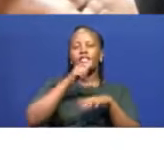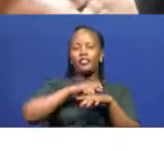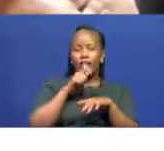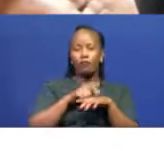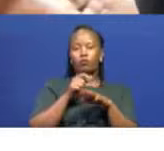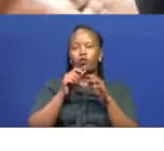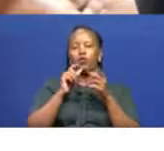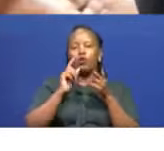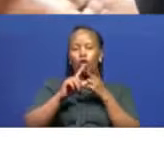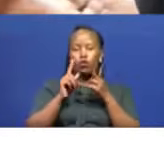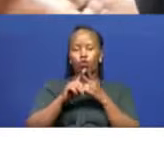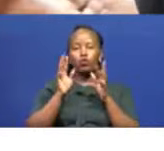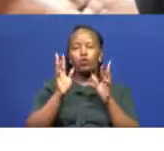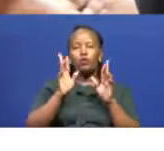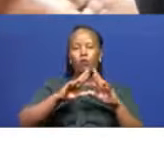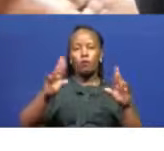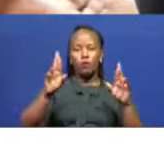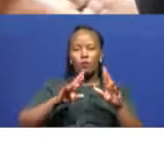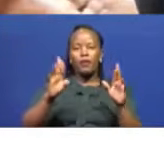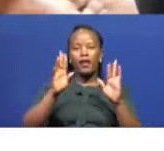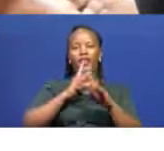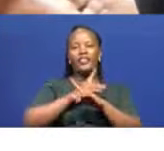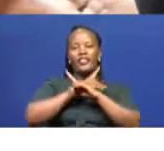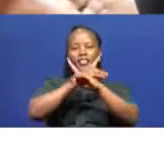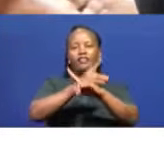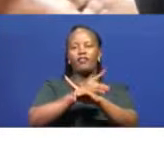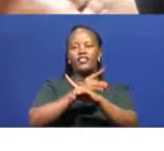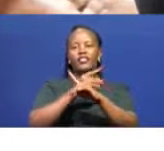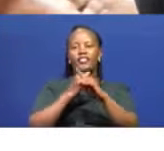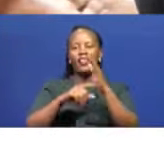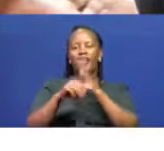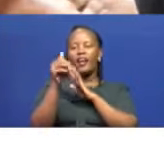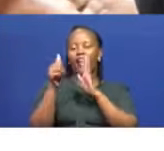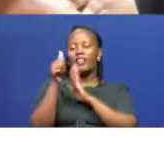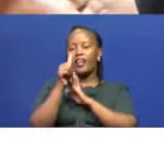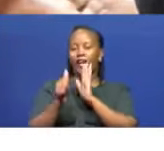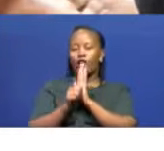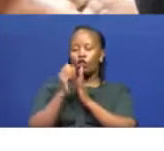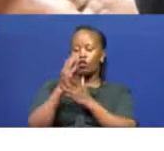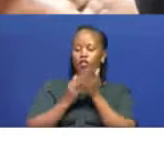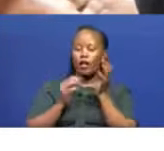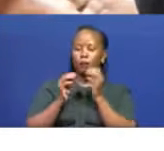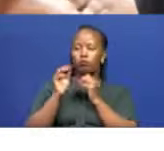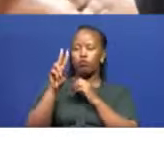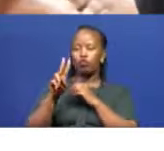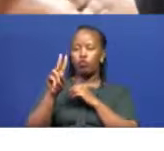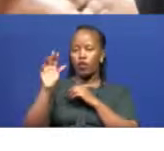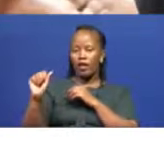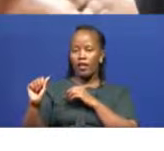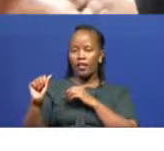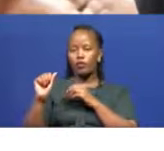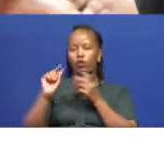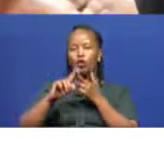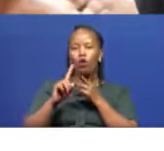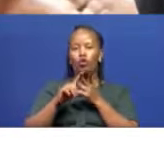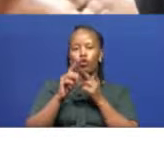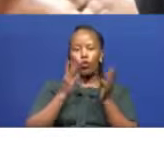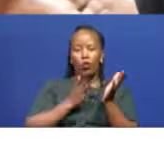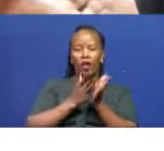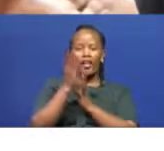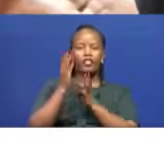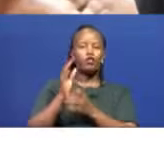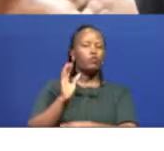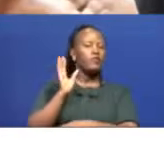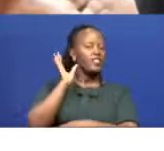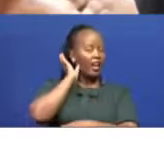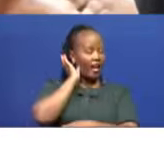to prepare a defense under Article 50, Subarticle 2A, and the right to be heard under Standing